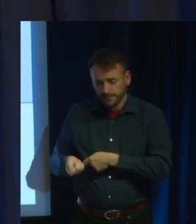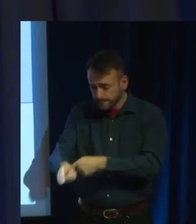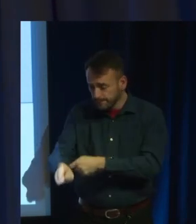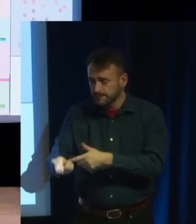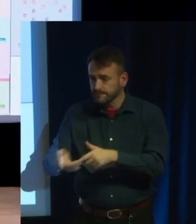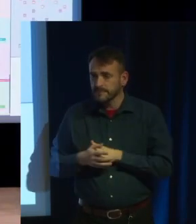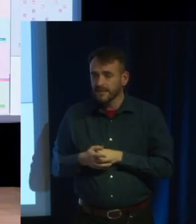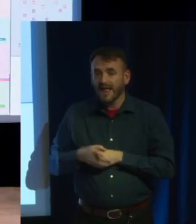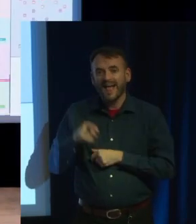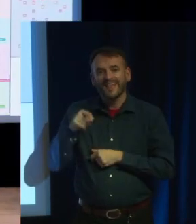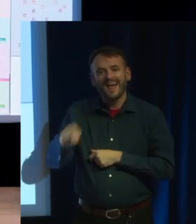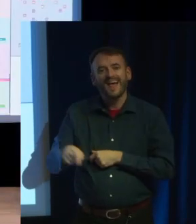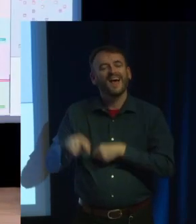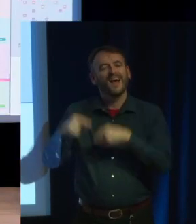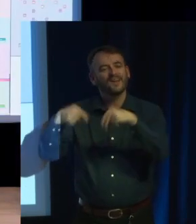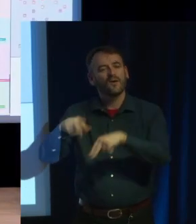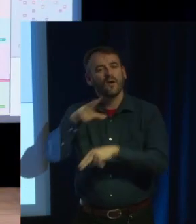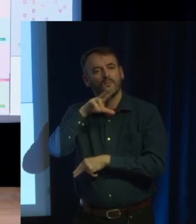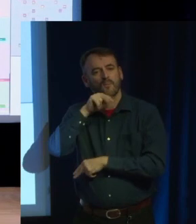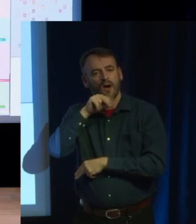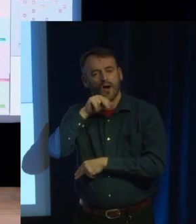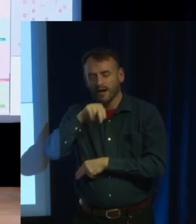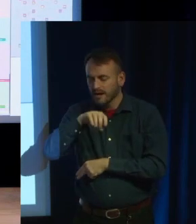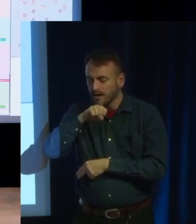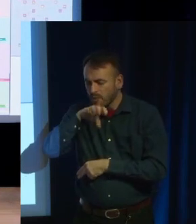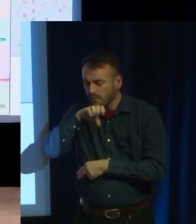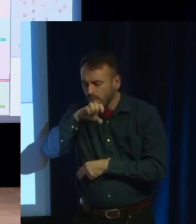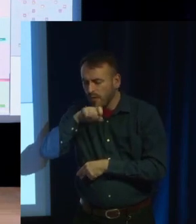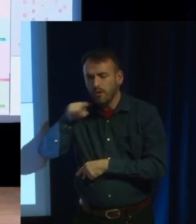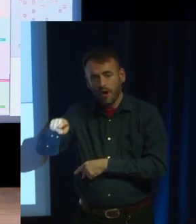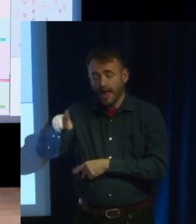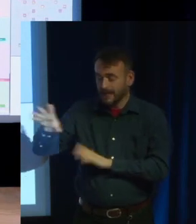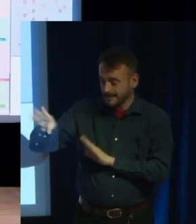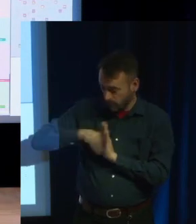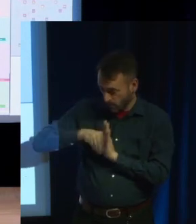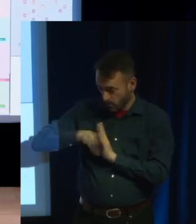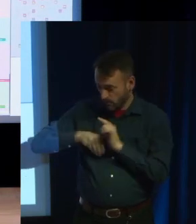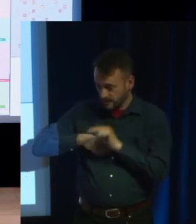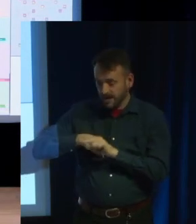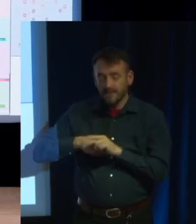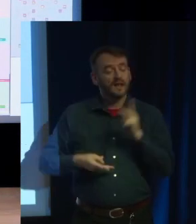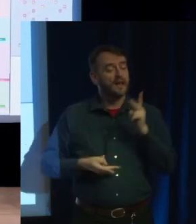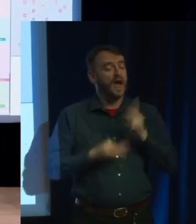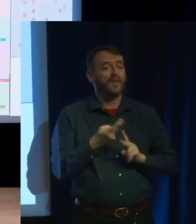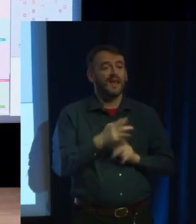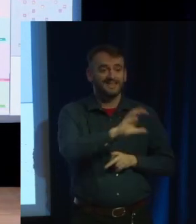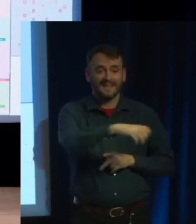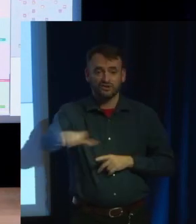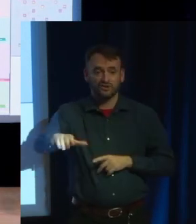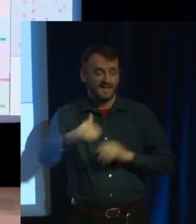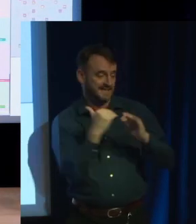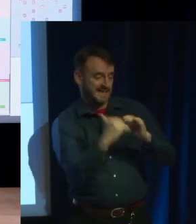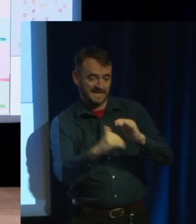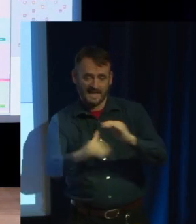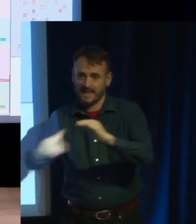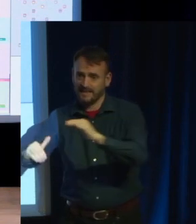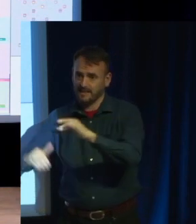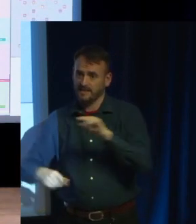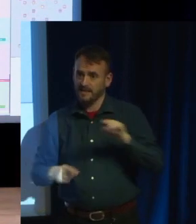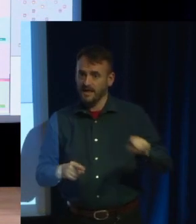dog barking and then send it to all of the other stations and just see what happens when they react to it. And